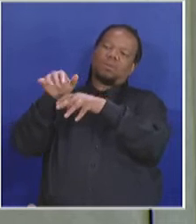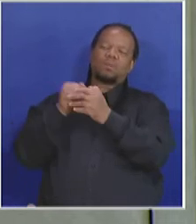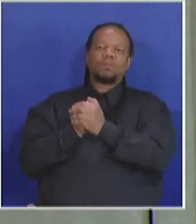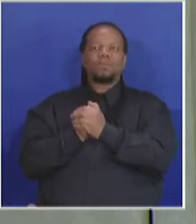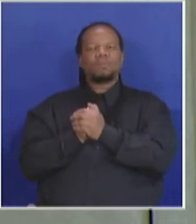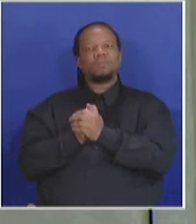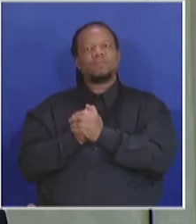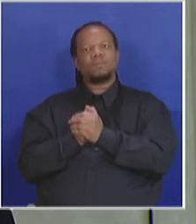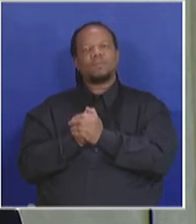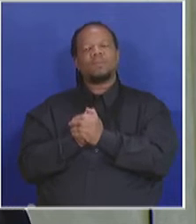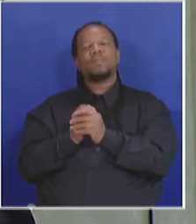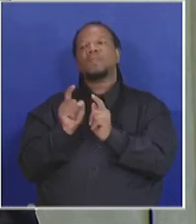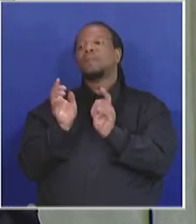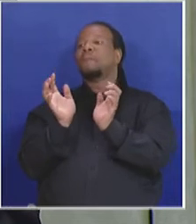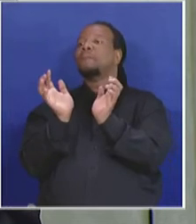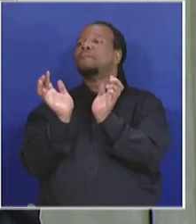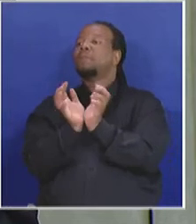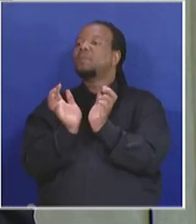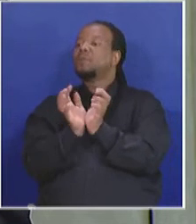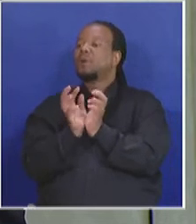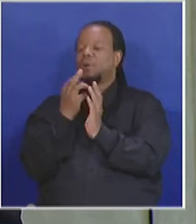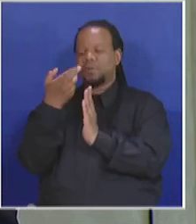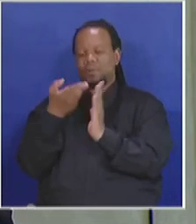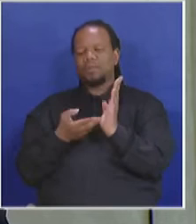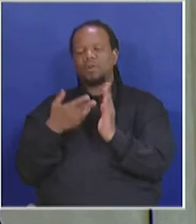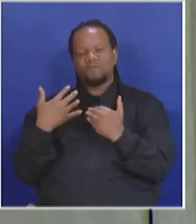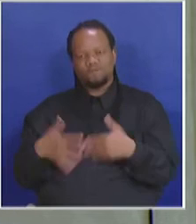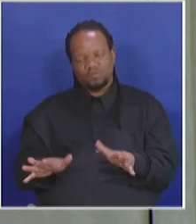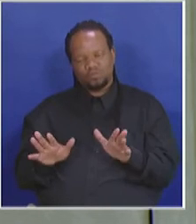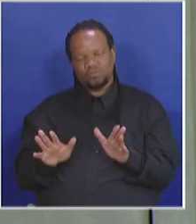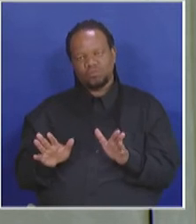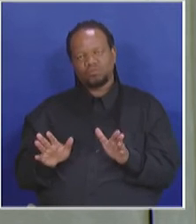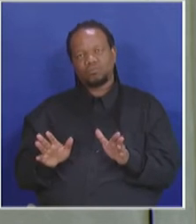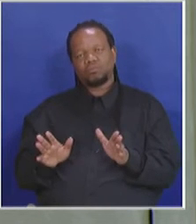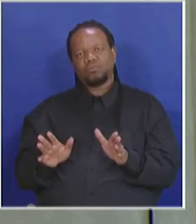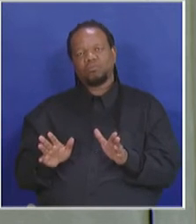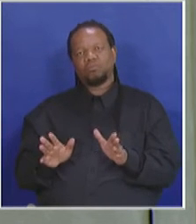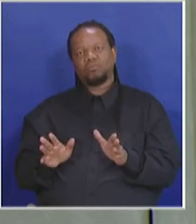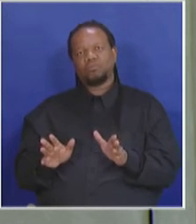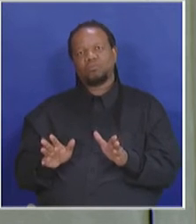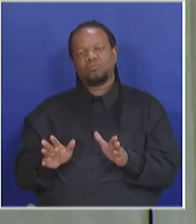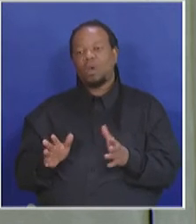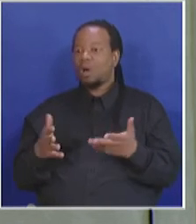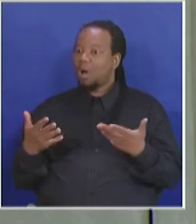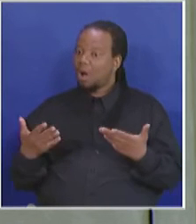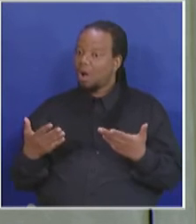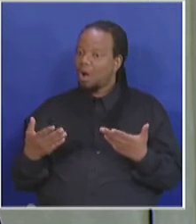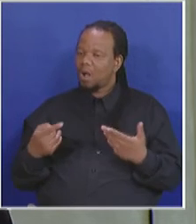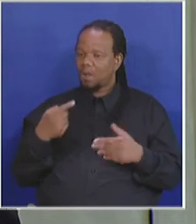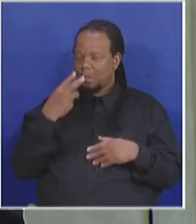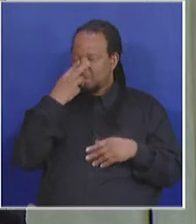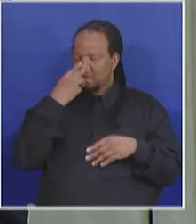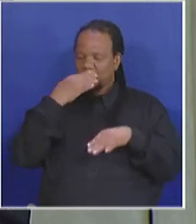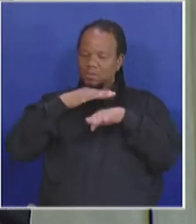that meetings, it was given that to build a tar road, you need